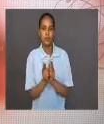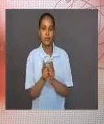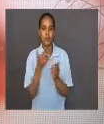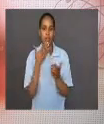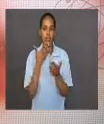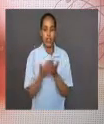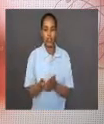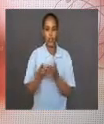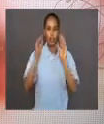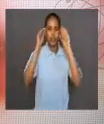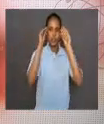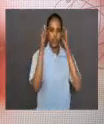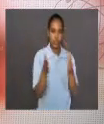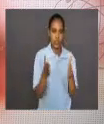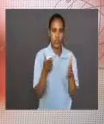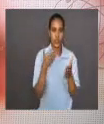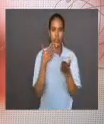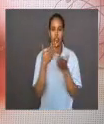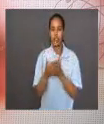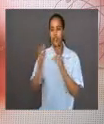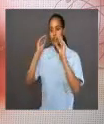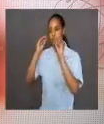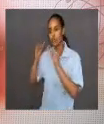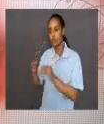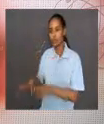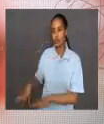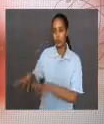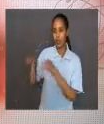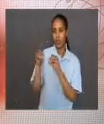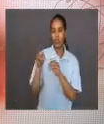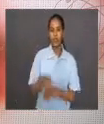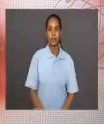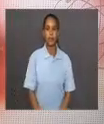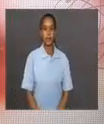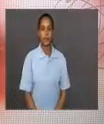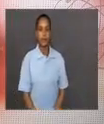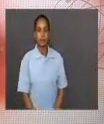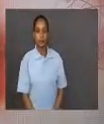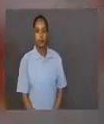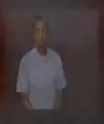thank you, teacher. Thank you, students.